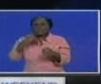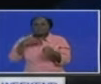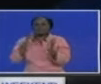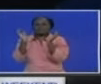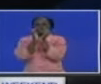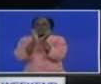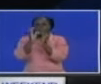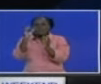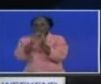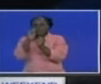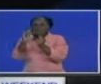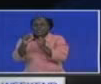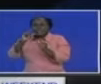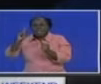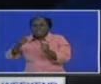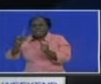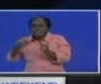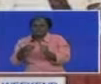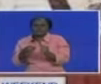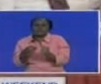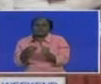of 15 million shillings.